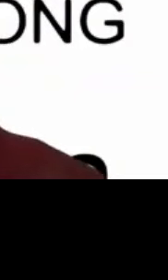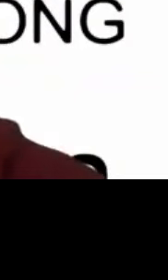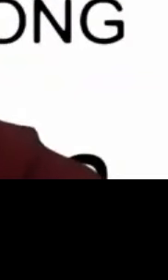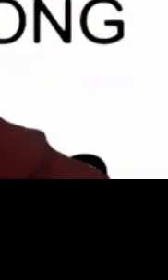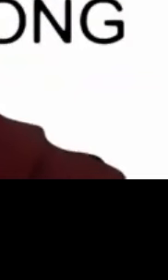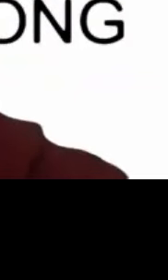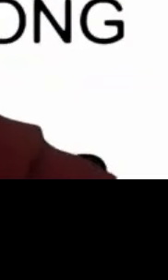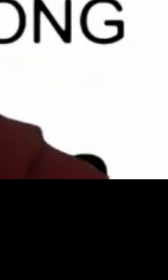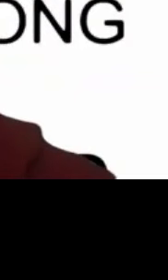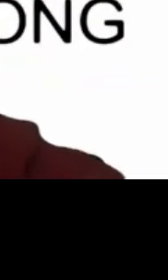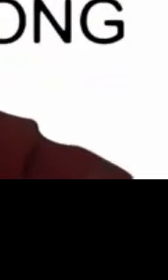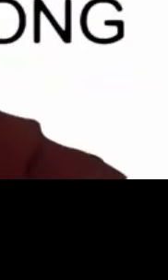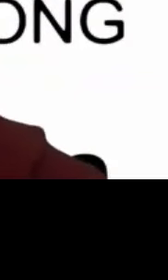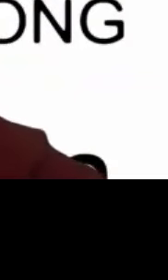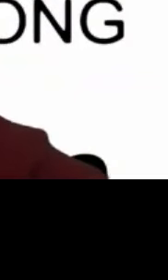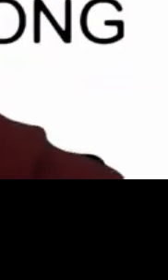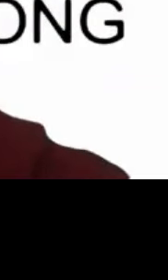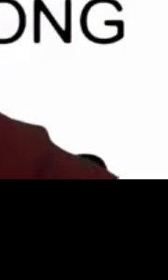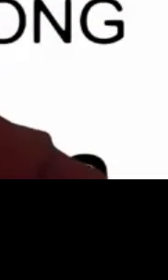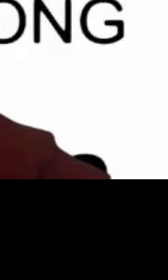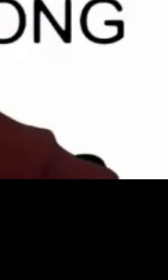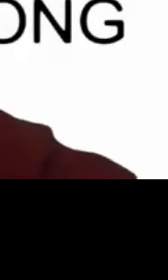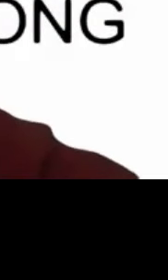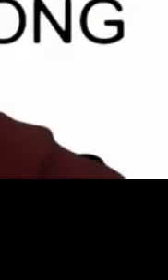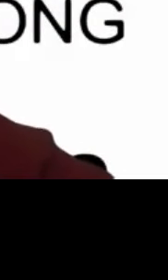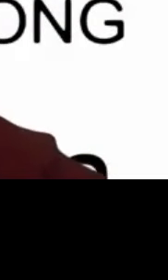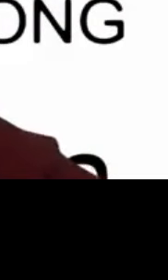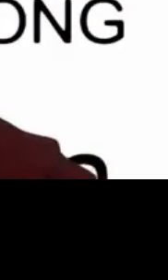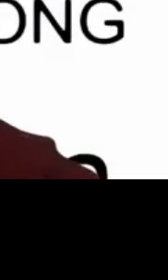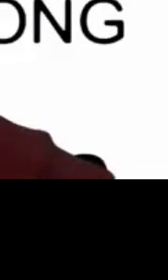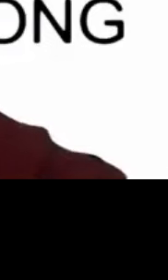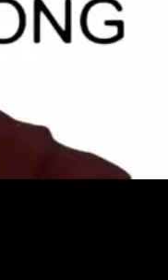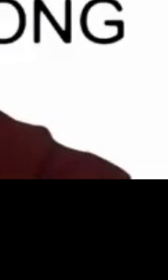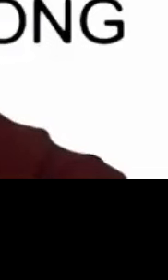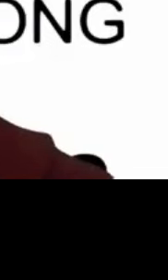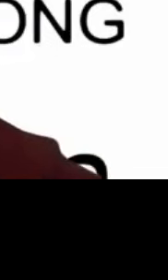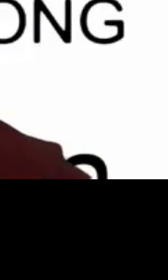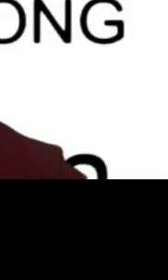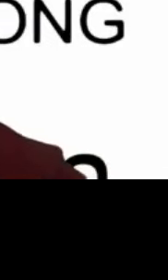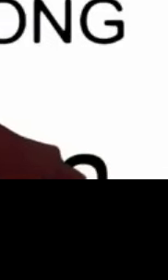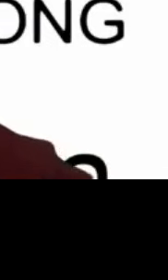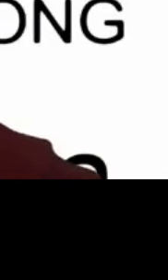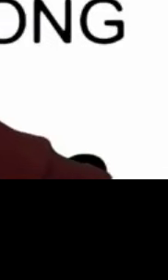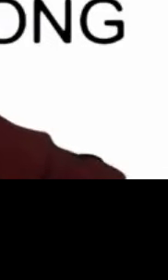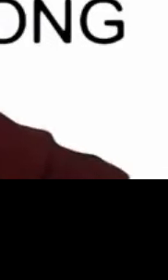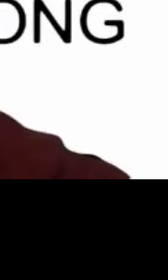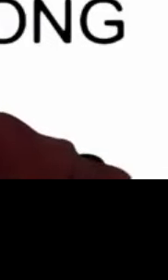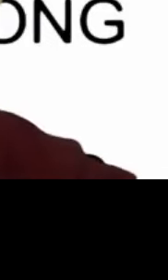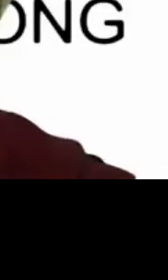question. When we are talking about local level, we need to address the